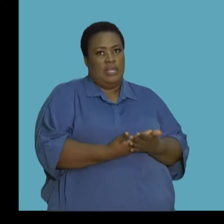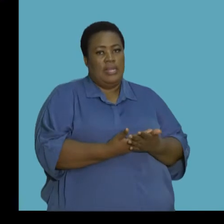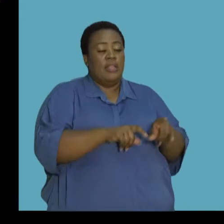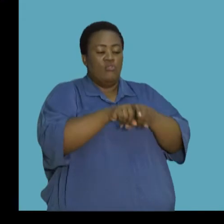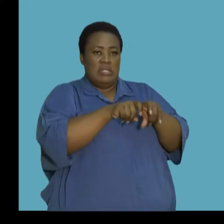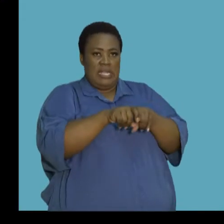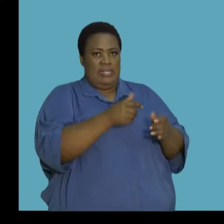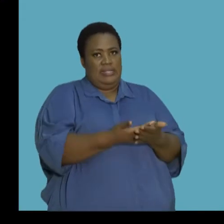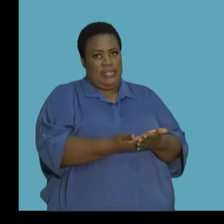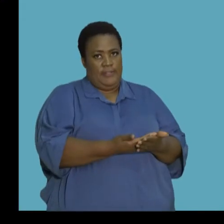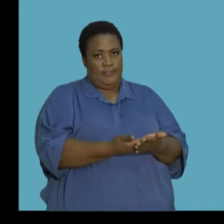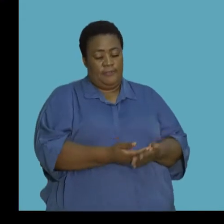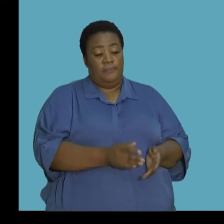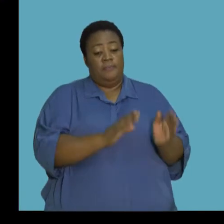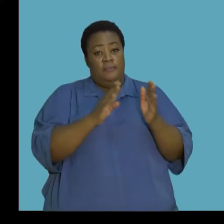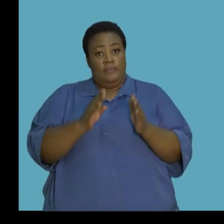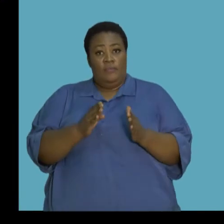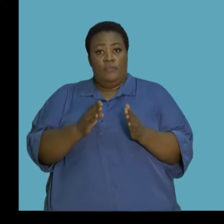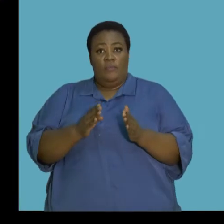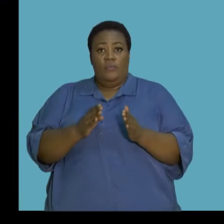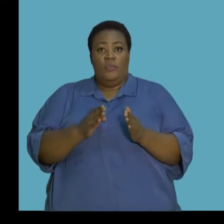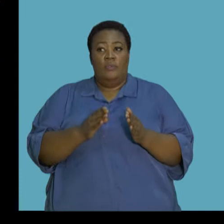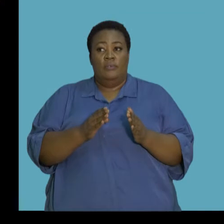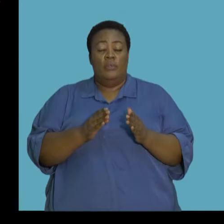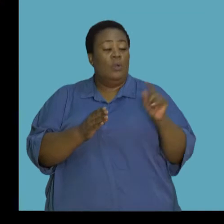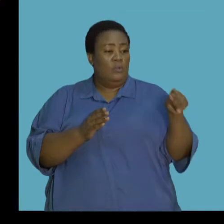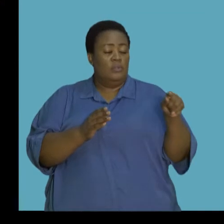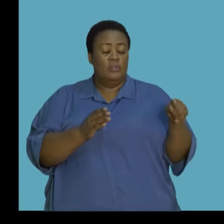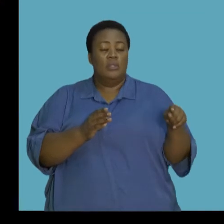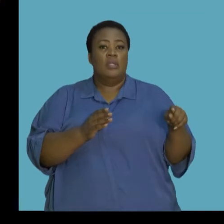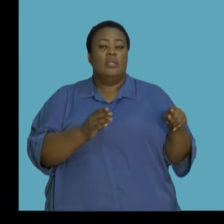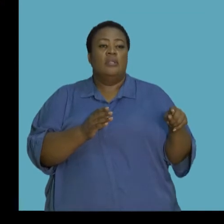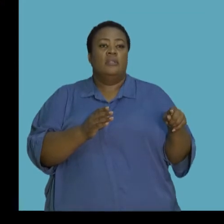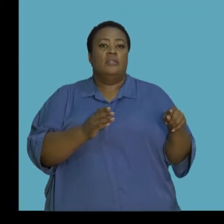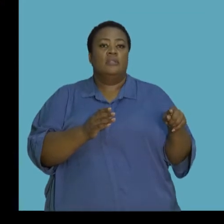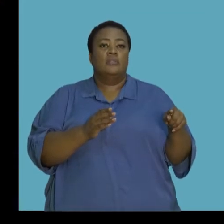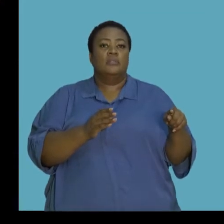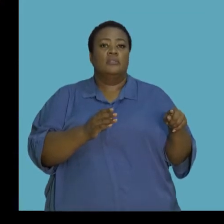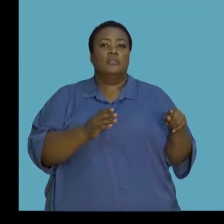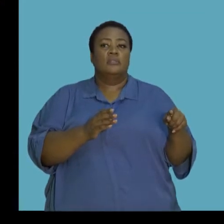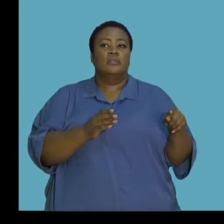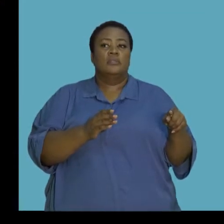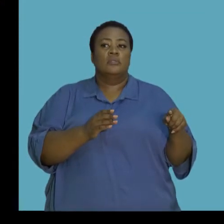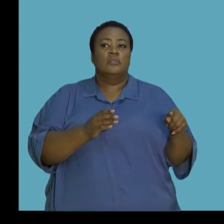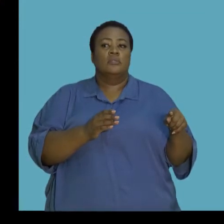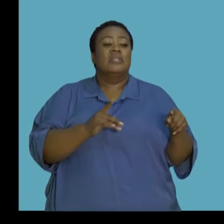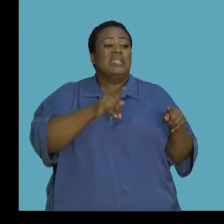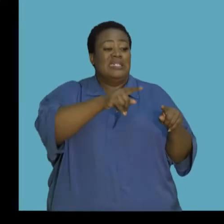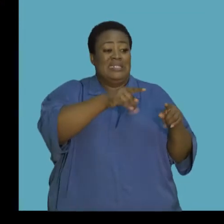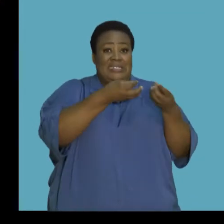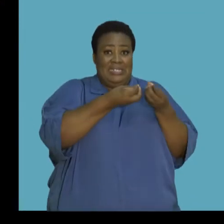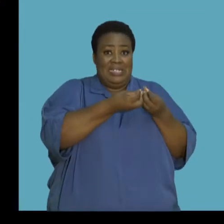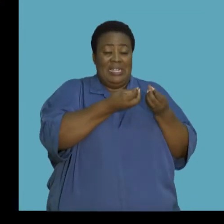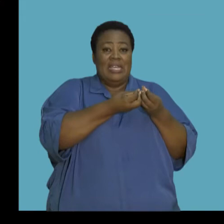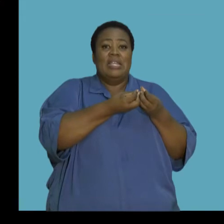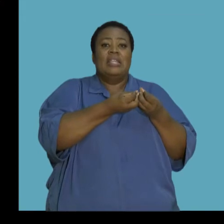this and you can test that. The independent variable is the cause factor, meaning that